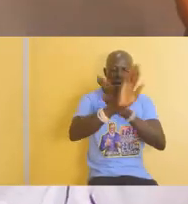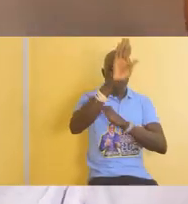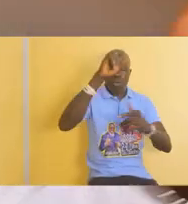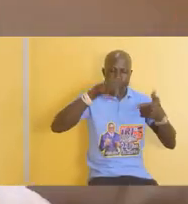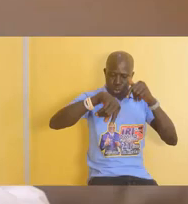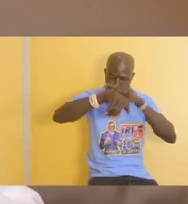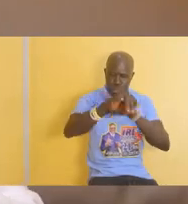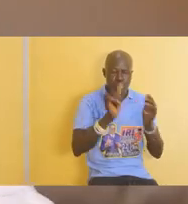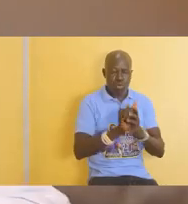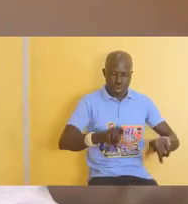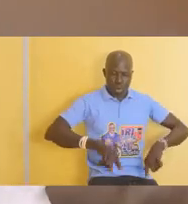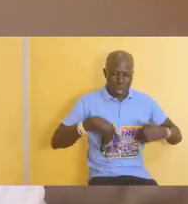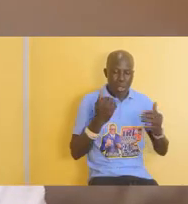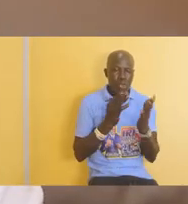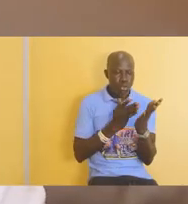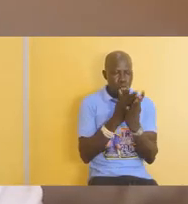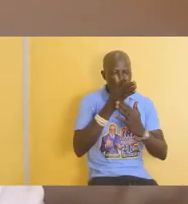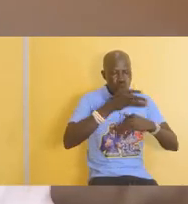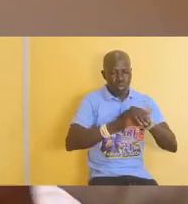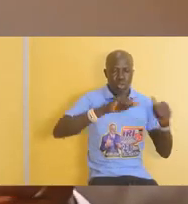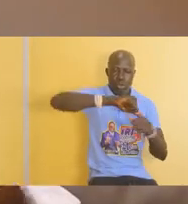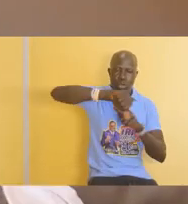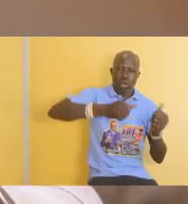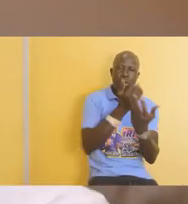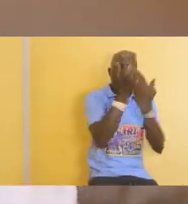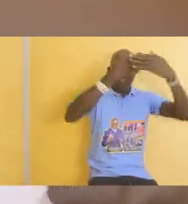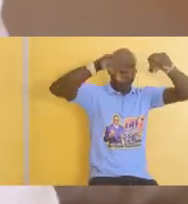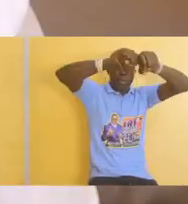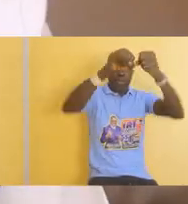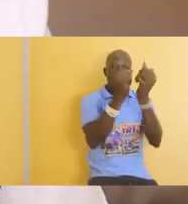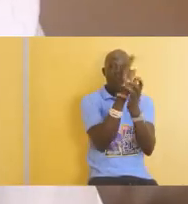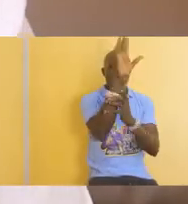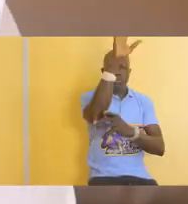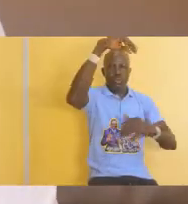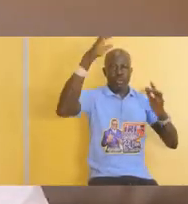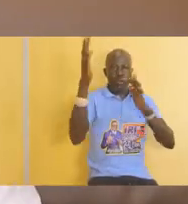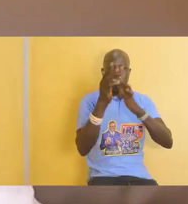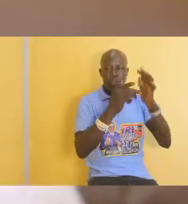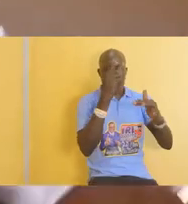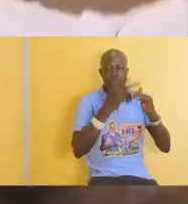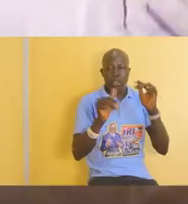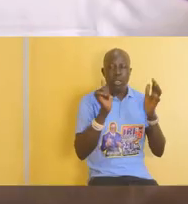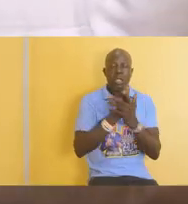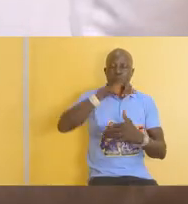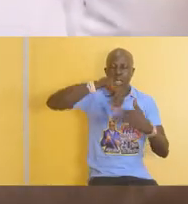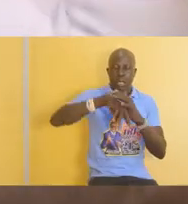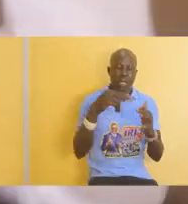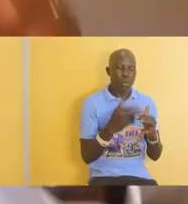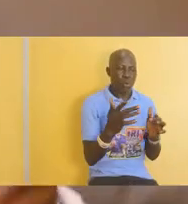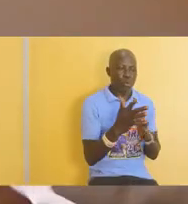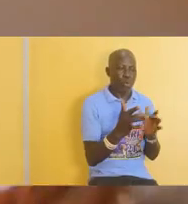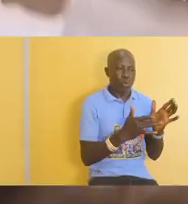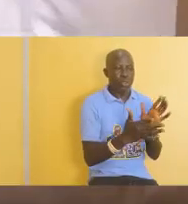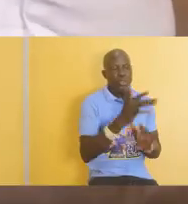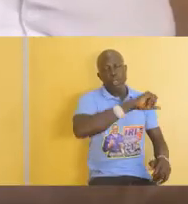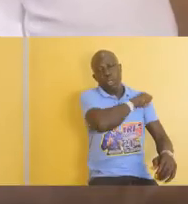sinu aye. And dispatch your life. Nipa ti ororo. Through the heart. Awon ma mu breakthrough loruko Jesu. Amen. Ẹkún mu mu ẹ laluyọ. Ye ja baruka sa. In the name of